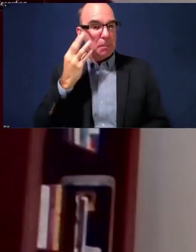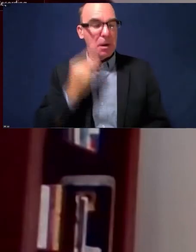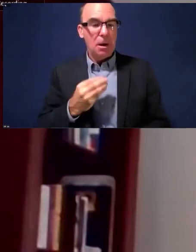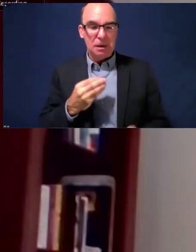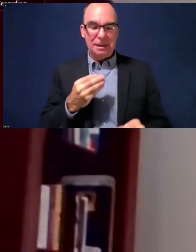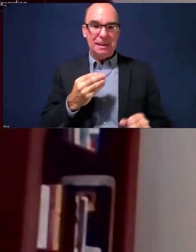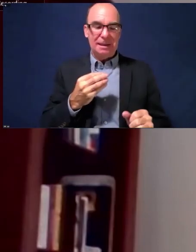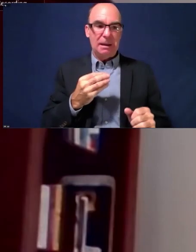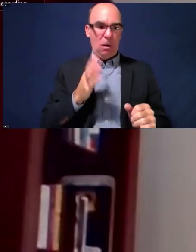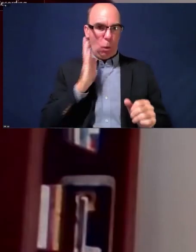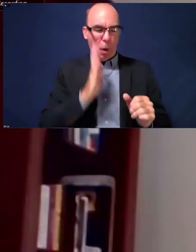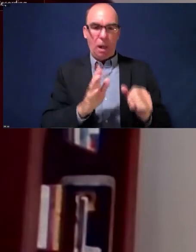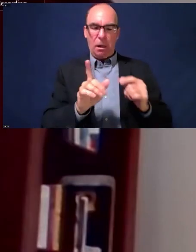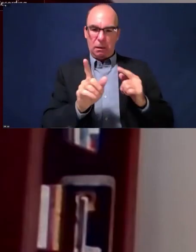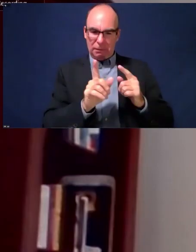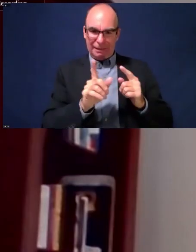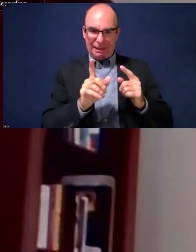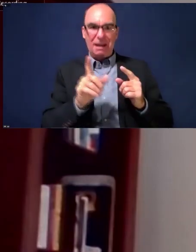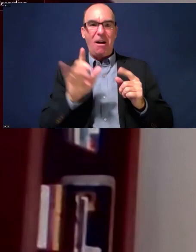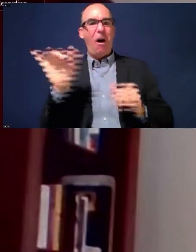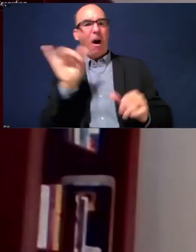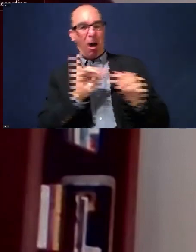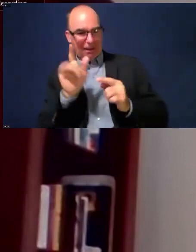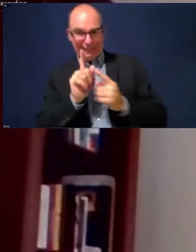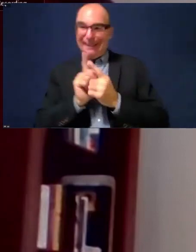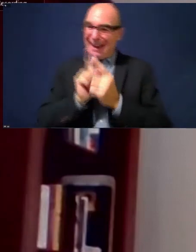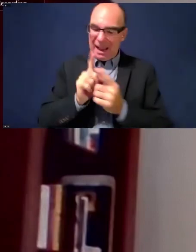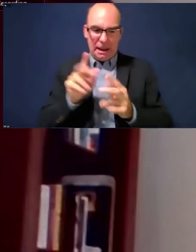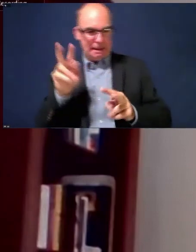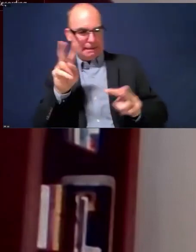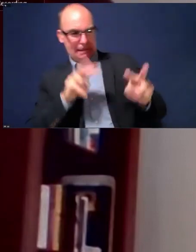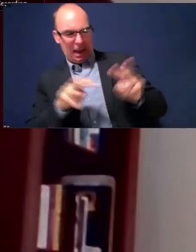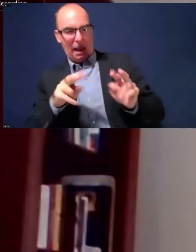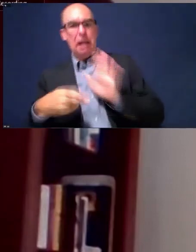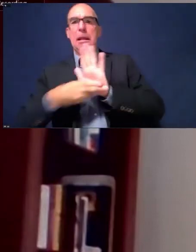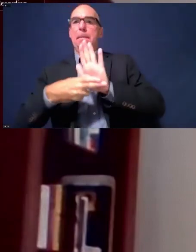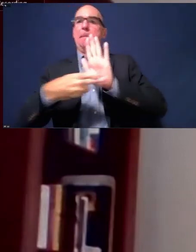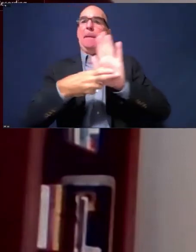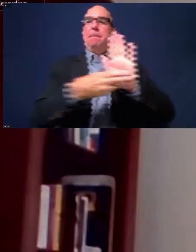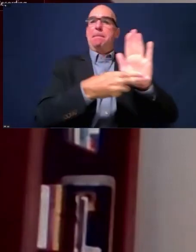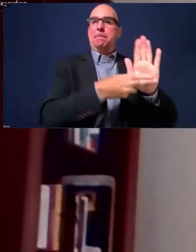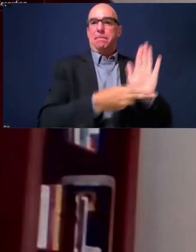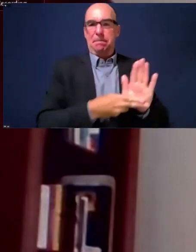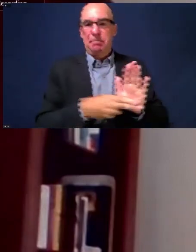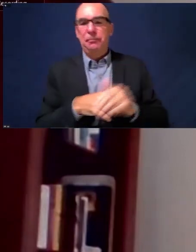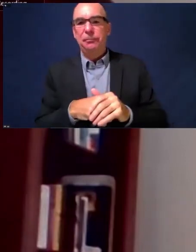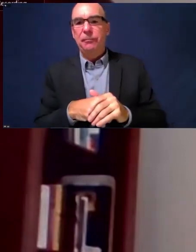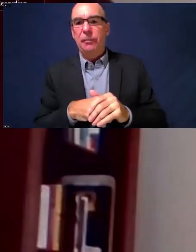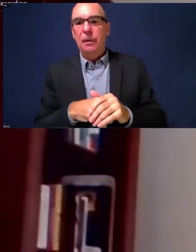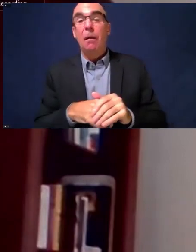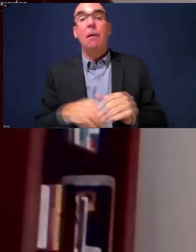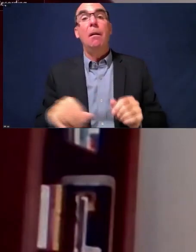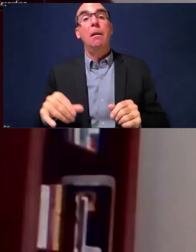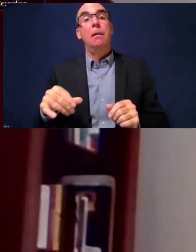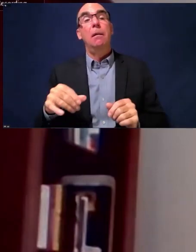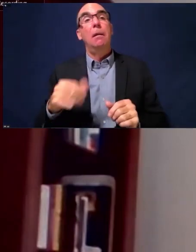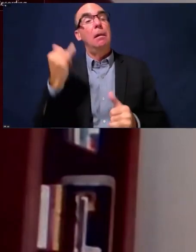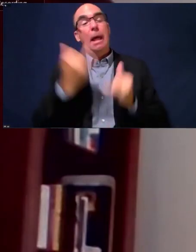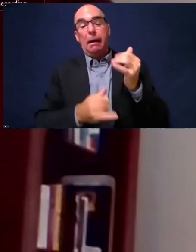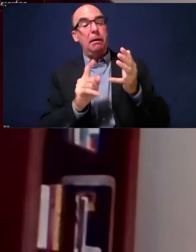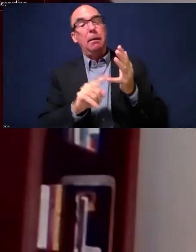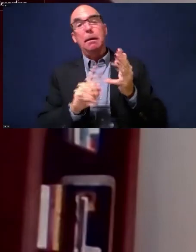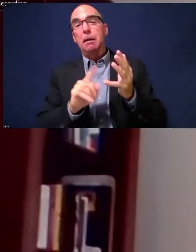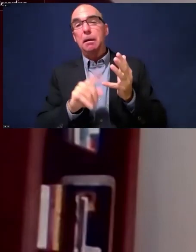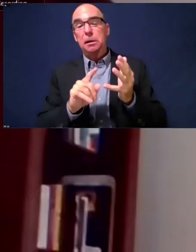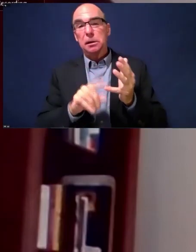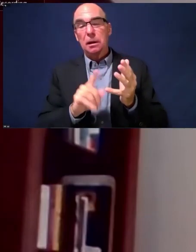with other marginalized identities. And lastly, there is a distinct lack of leadership opportunities. And